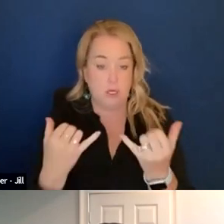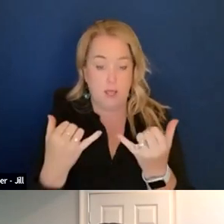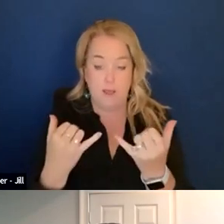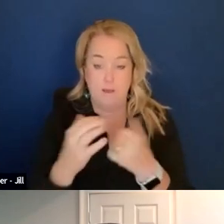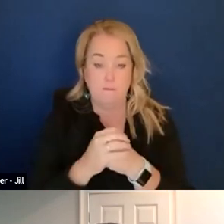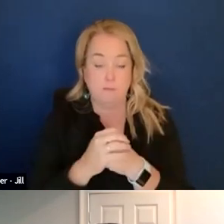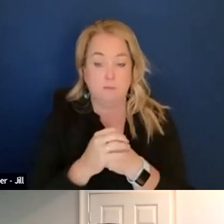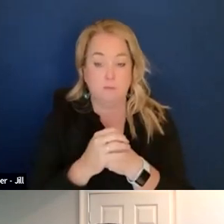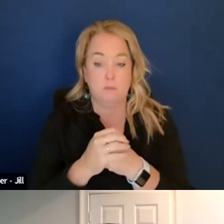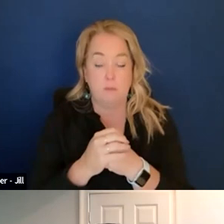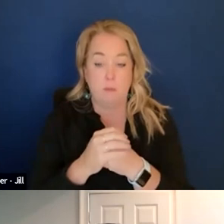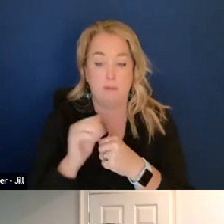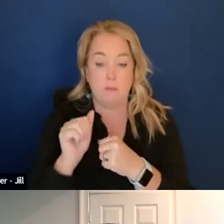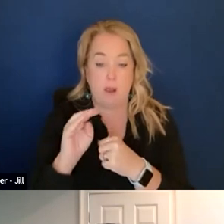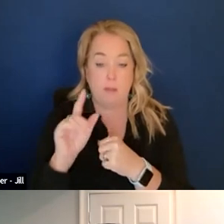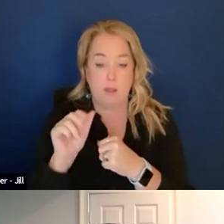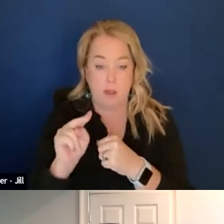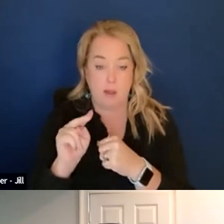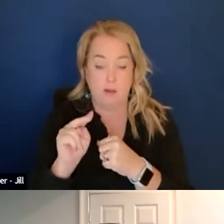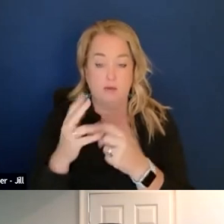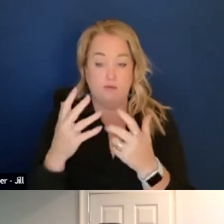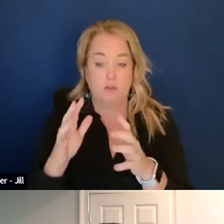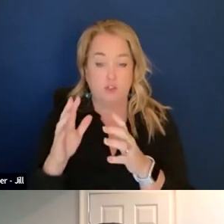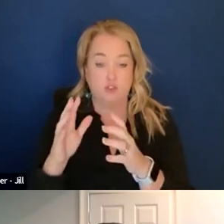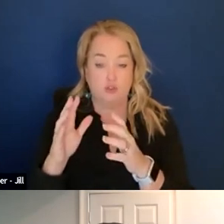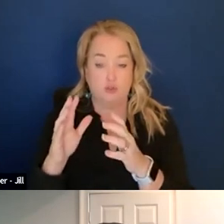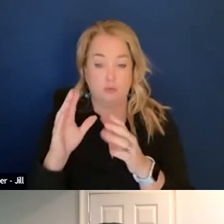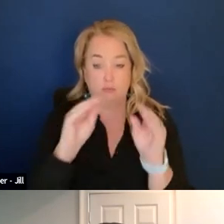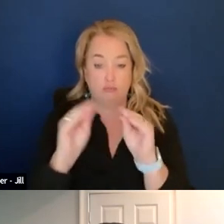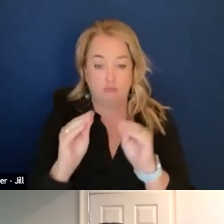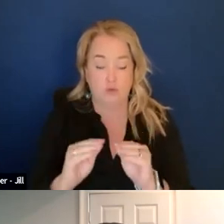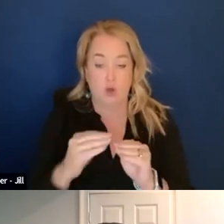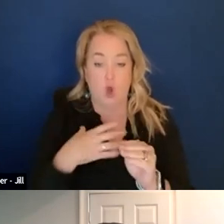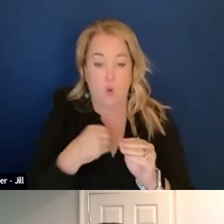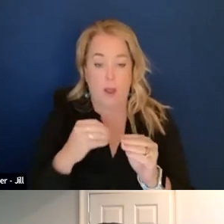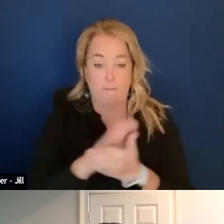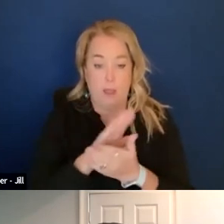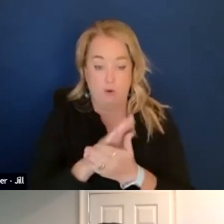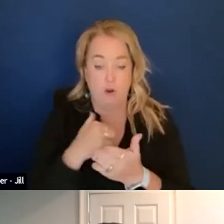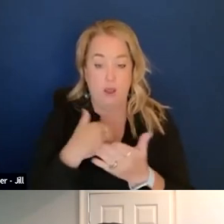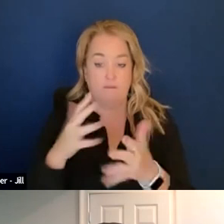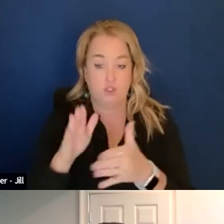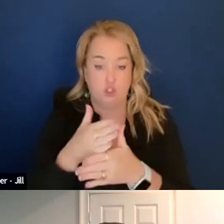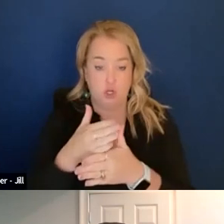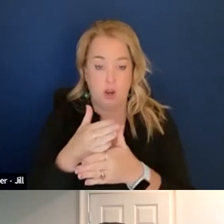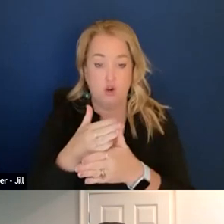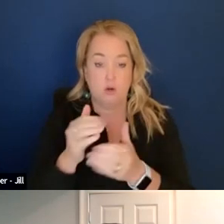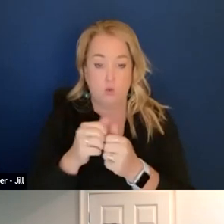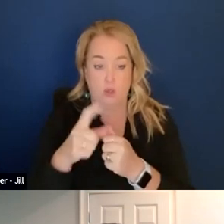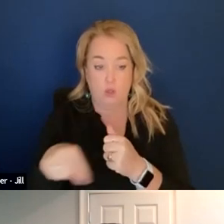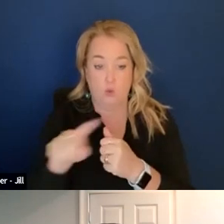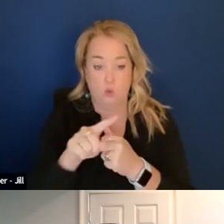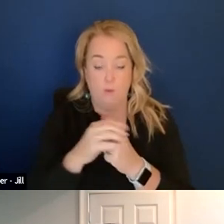There, Amlan has put together a fairly detailed white paper, which I've shared with this